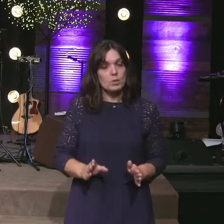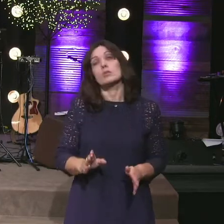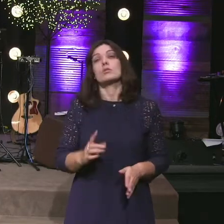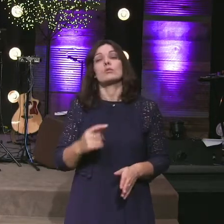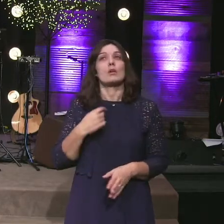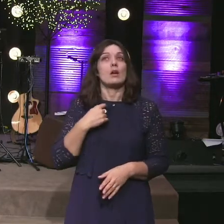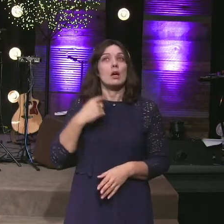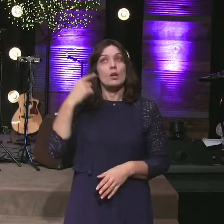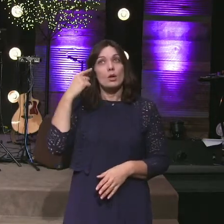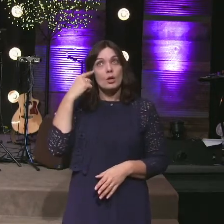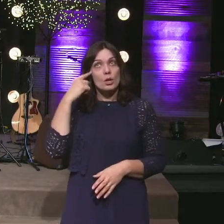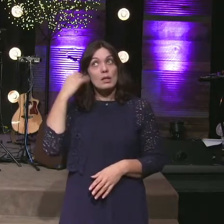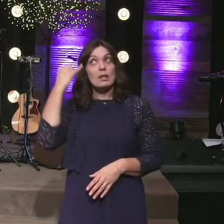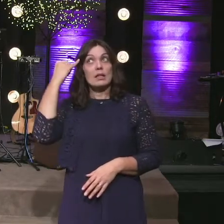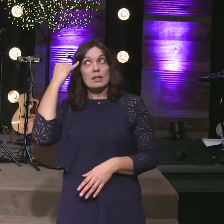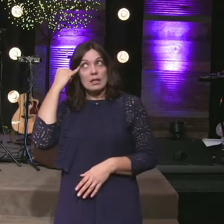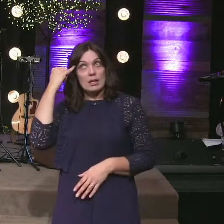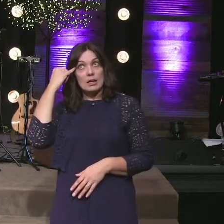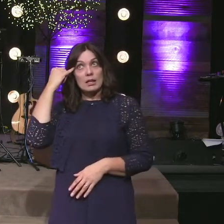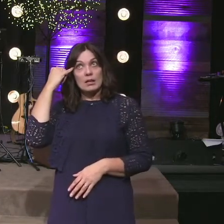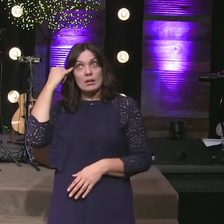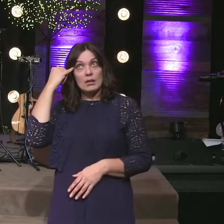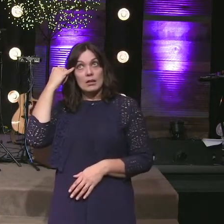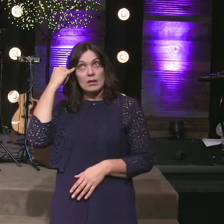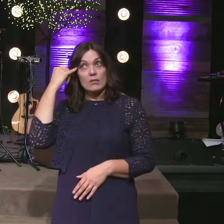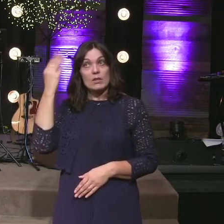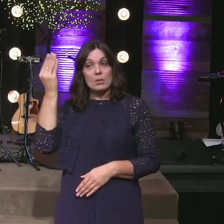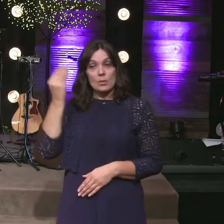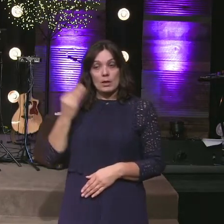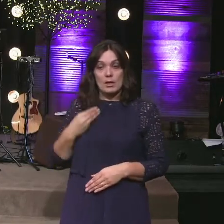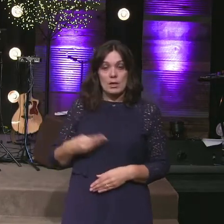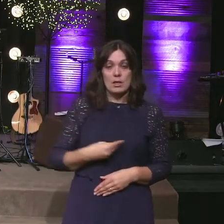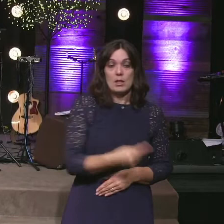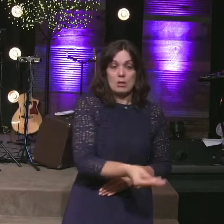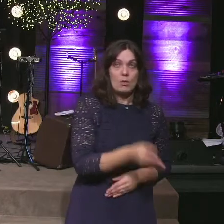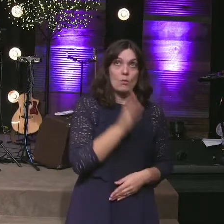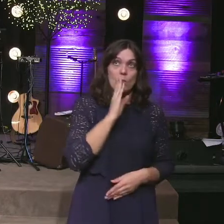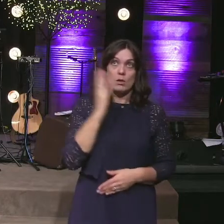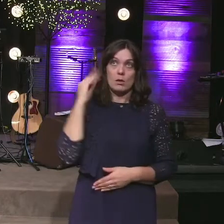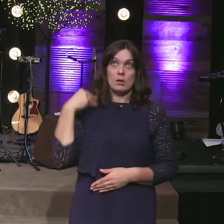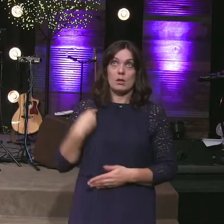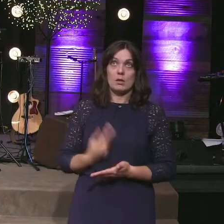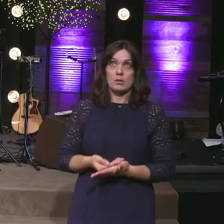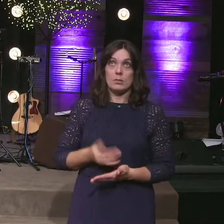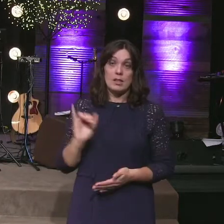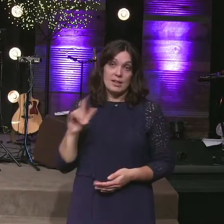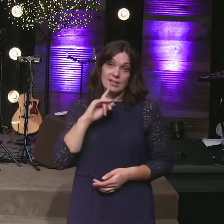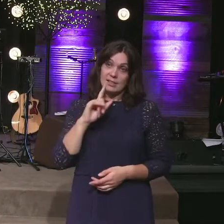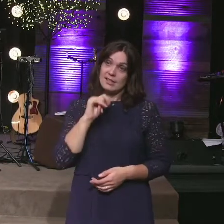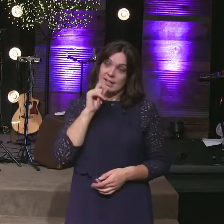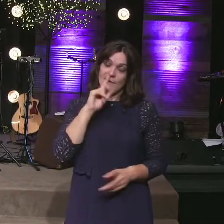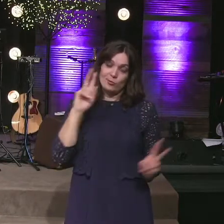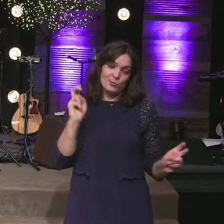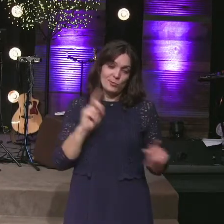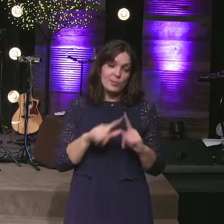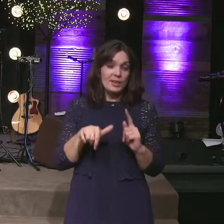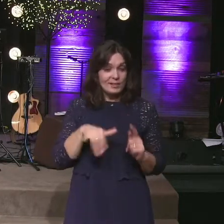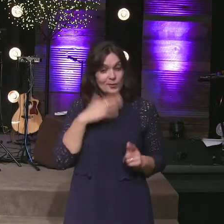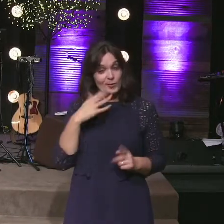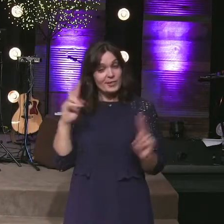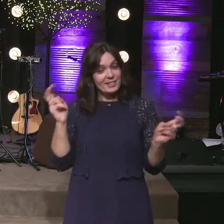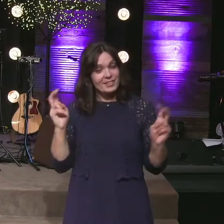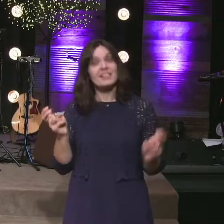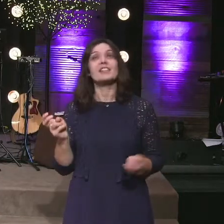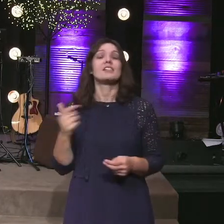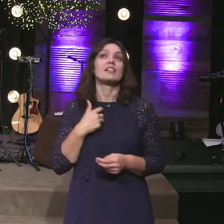can get it through you, he'll get it to you. That's not actually scripture, but it's good. And I thought,